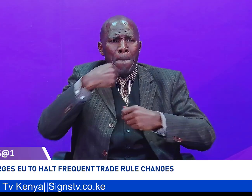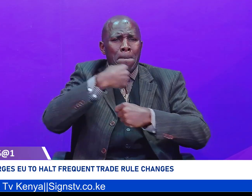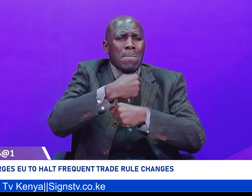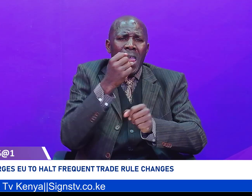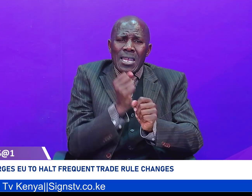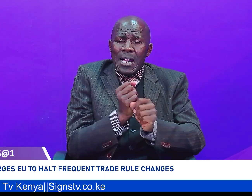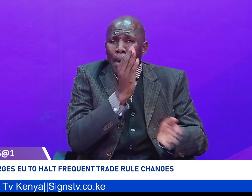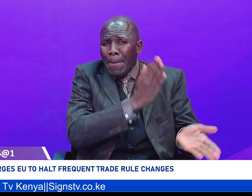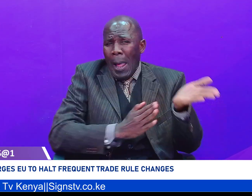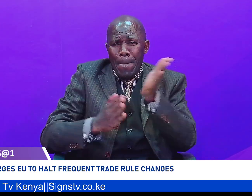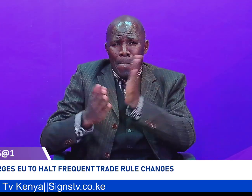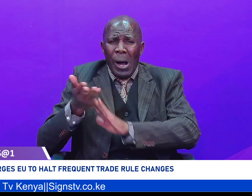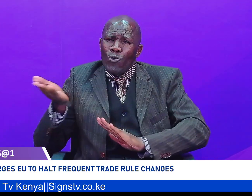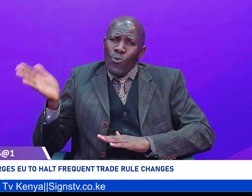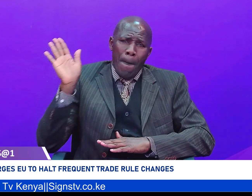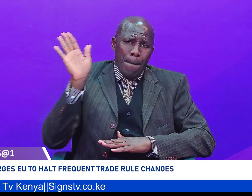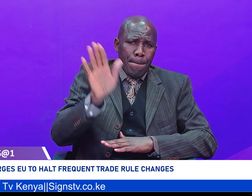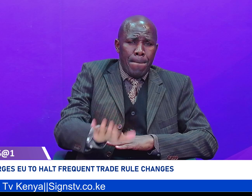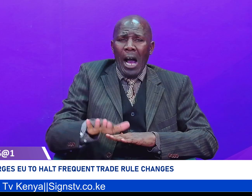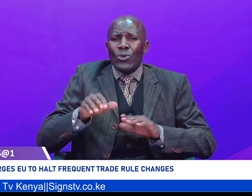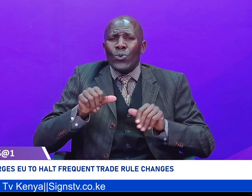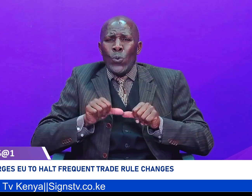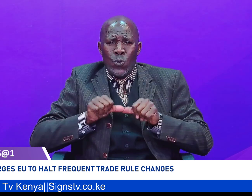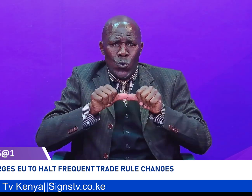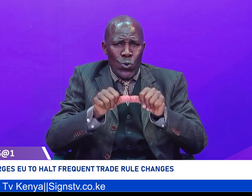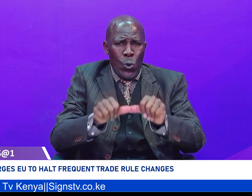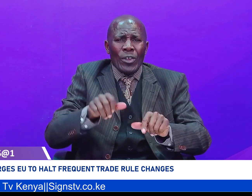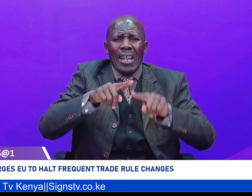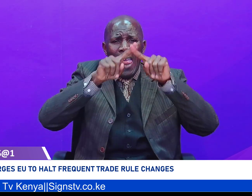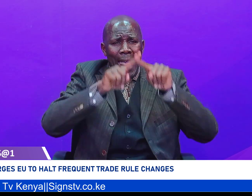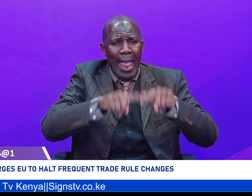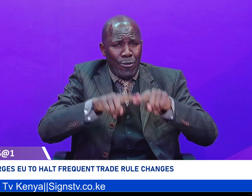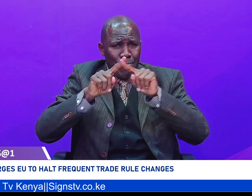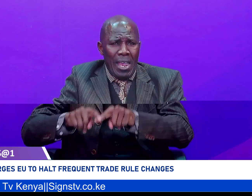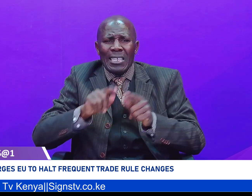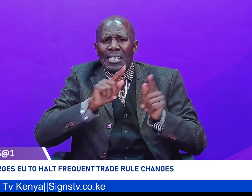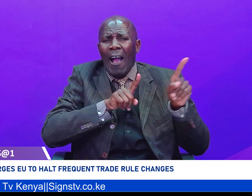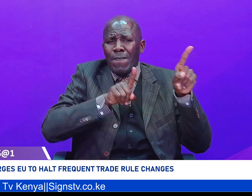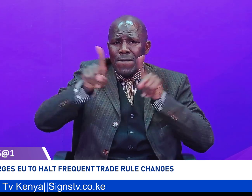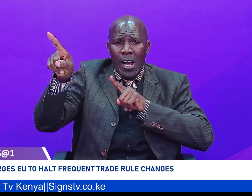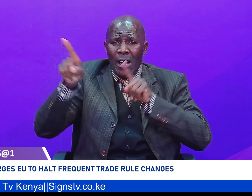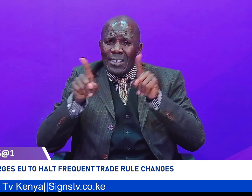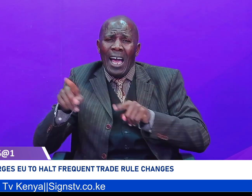invest, and maintain consistency in export quality and timelines.